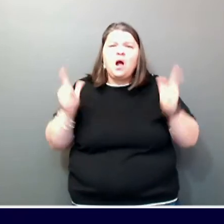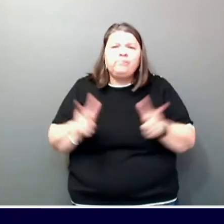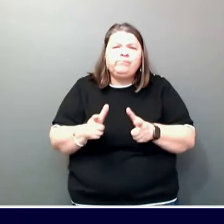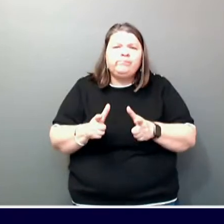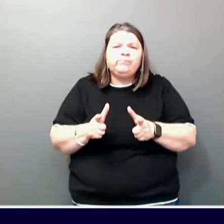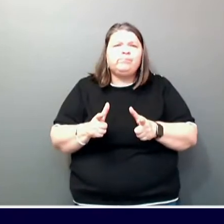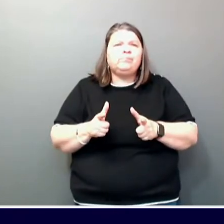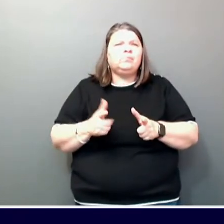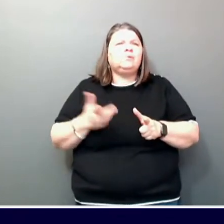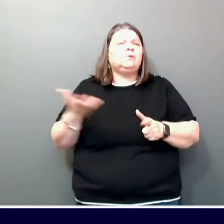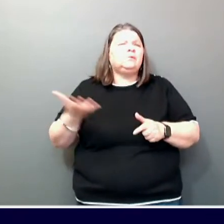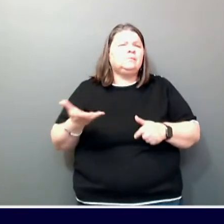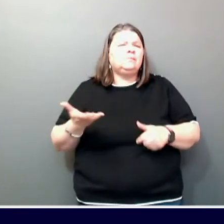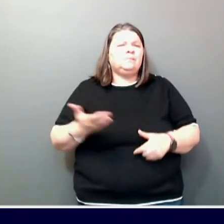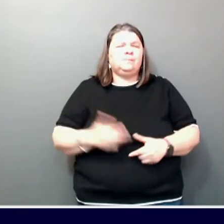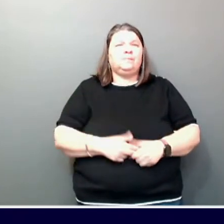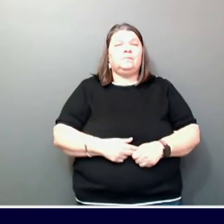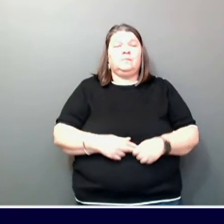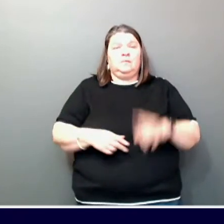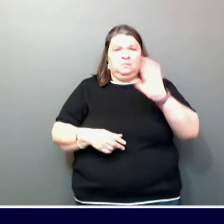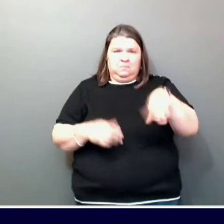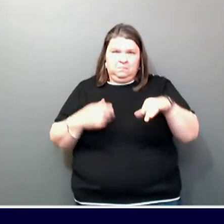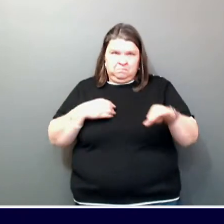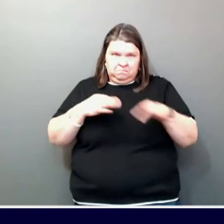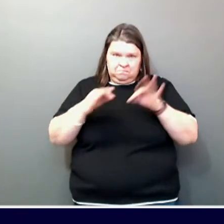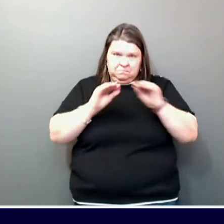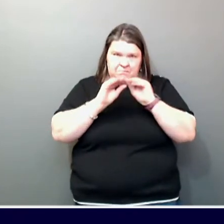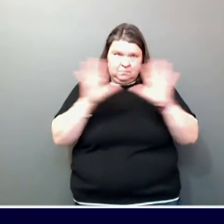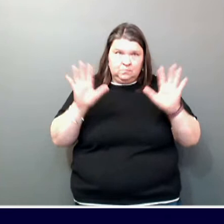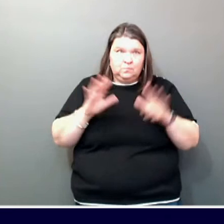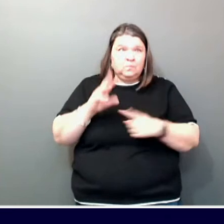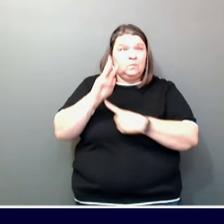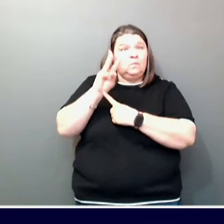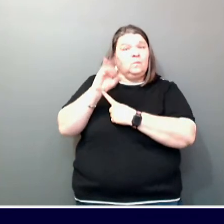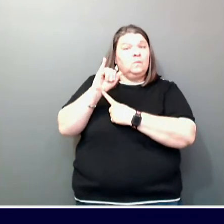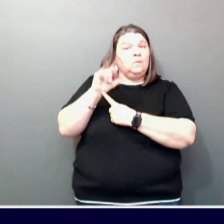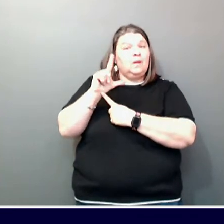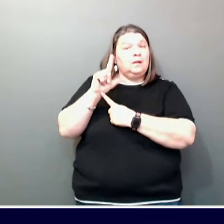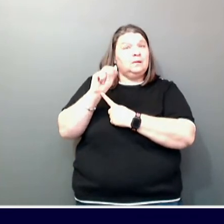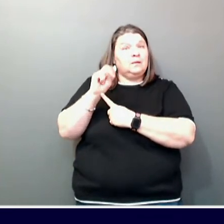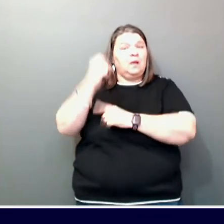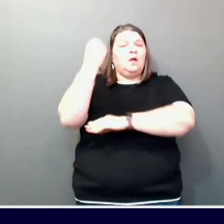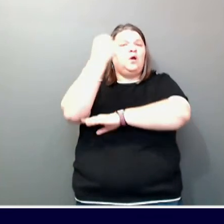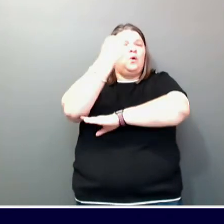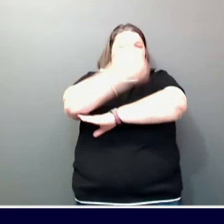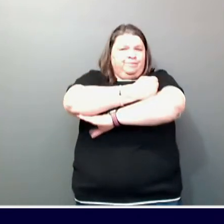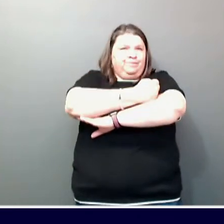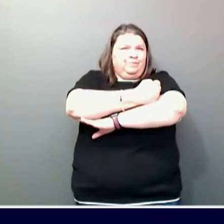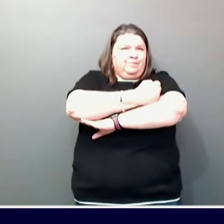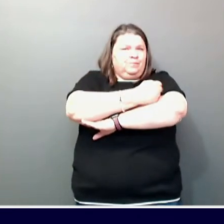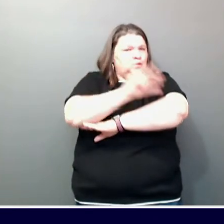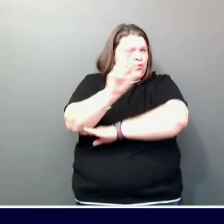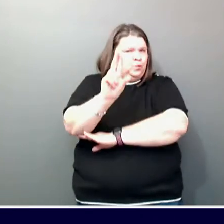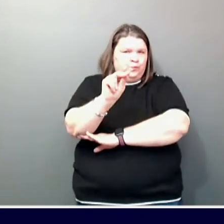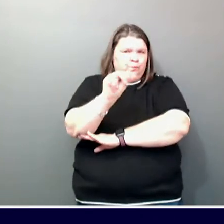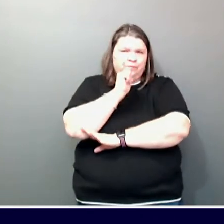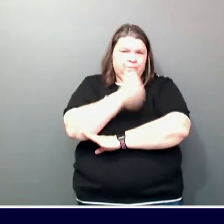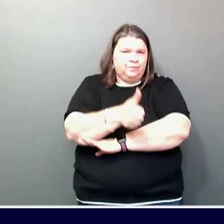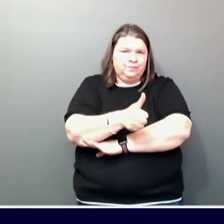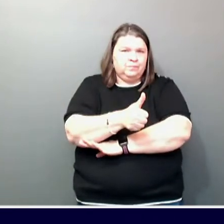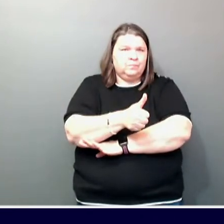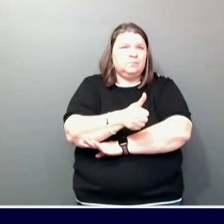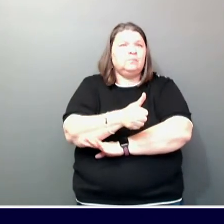not closing the Wilton call center. We are moving the workers to a new site because the current site